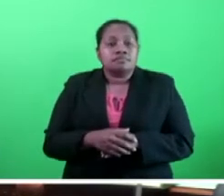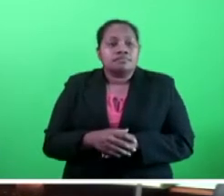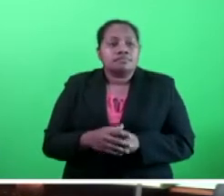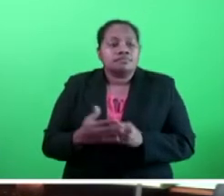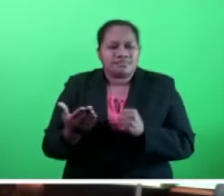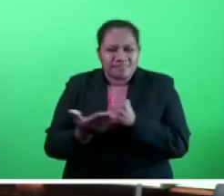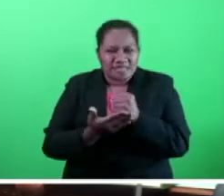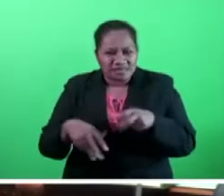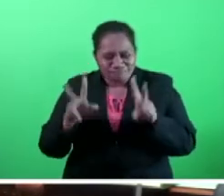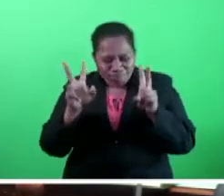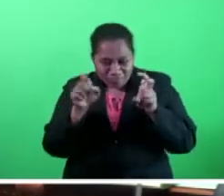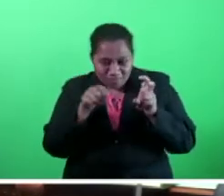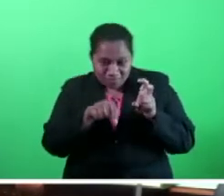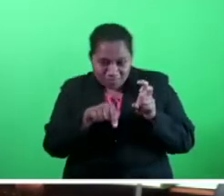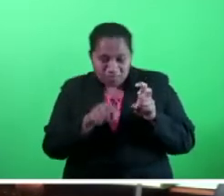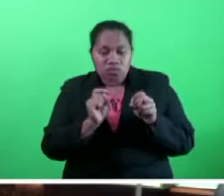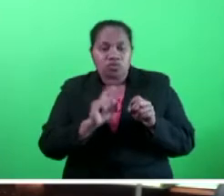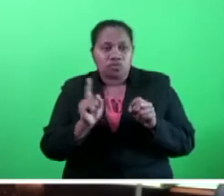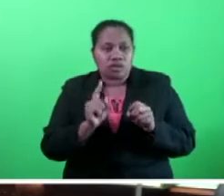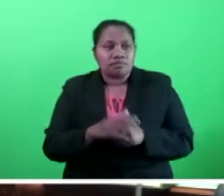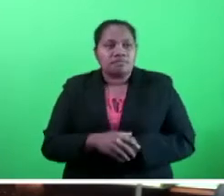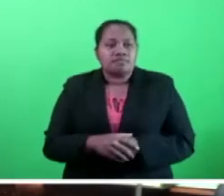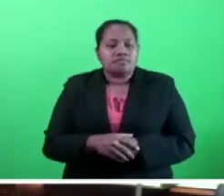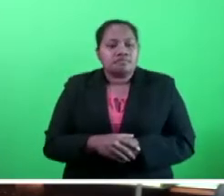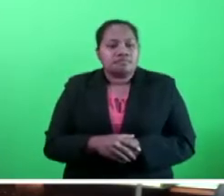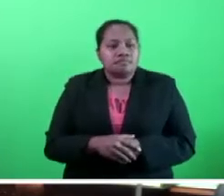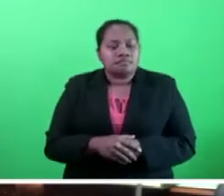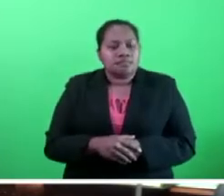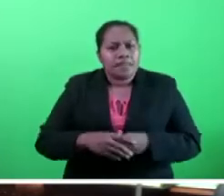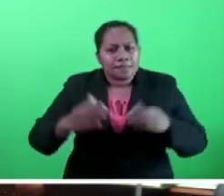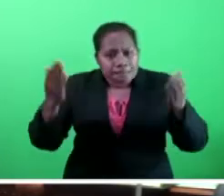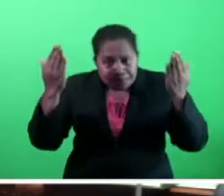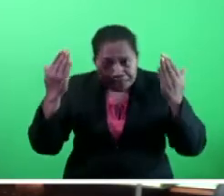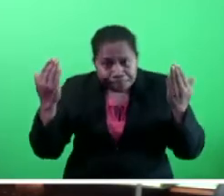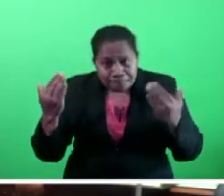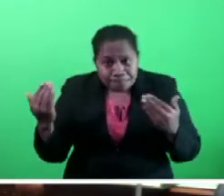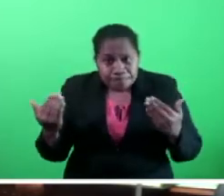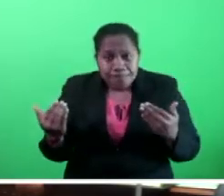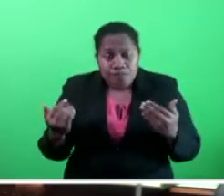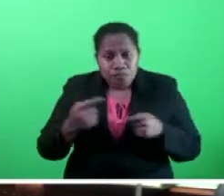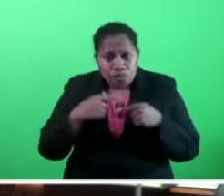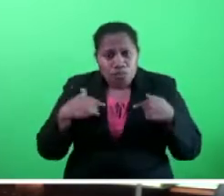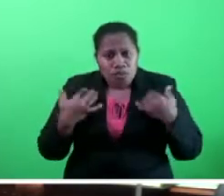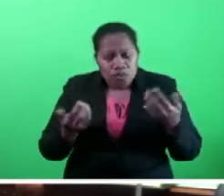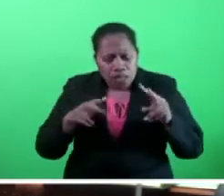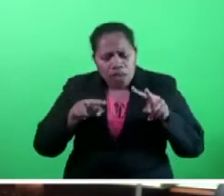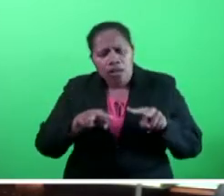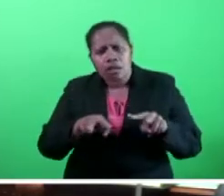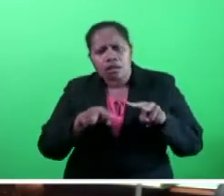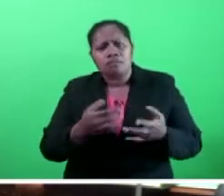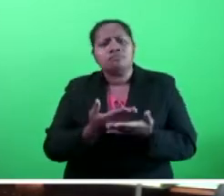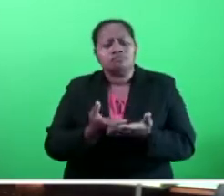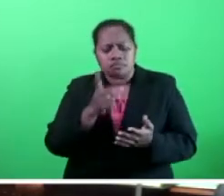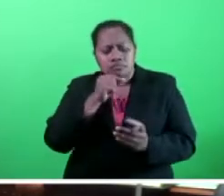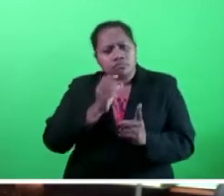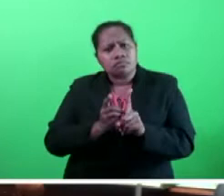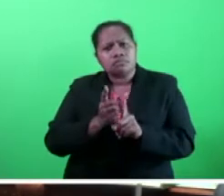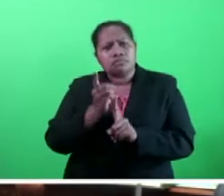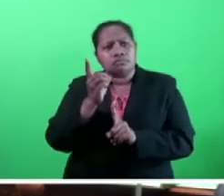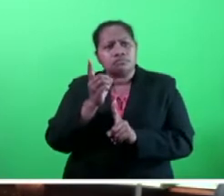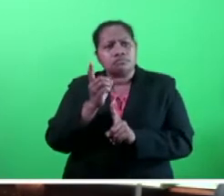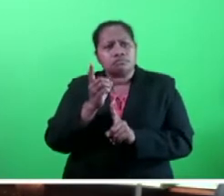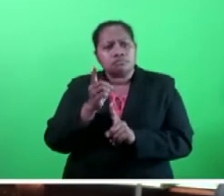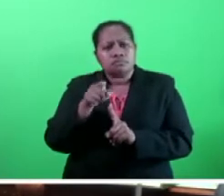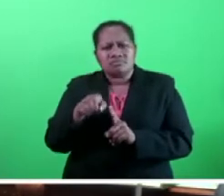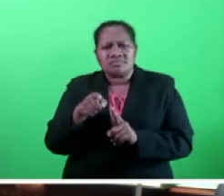industry is that of intensification. Mr. Speaker, we're now looking at how we could develop intensive dairy